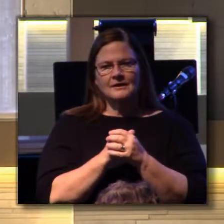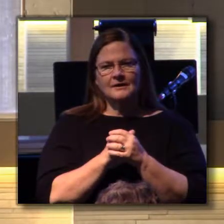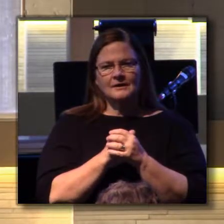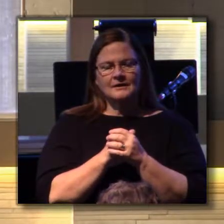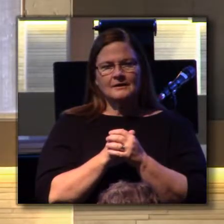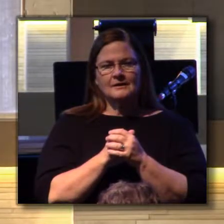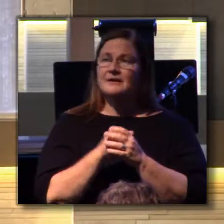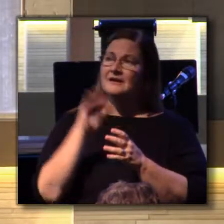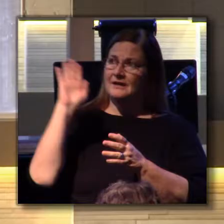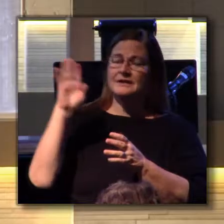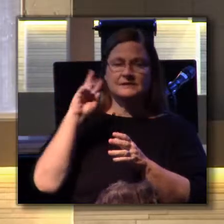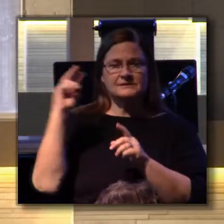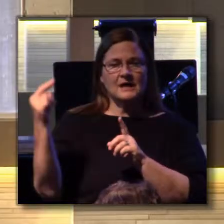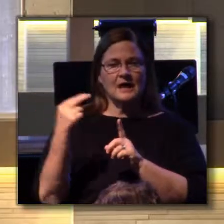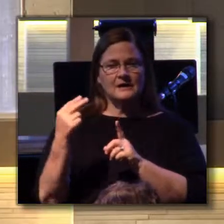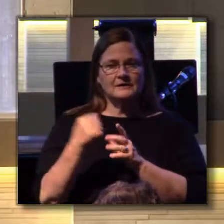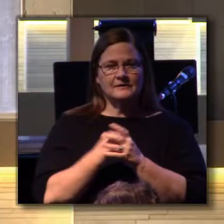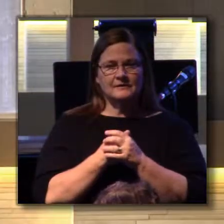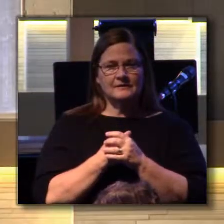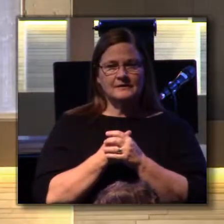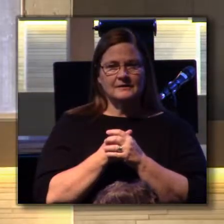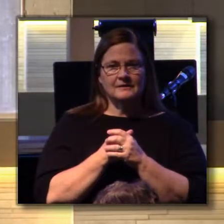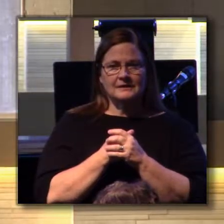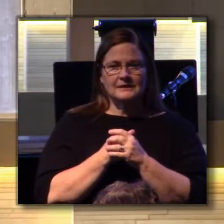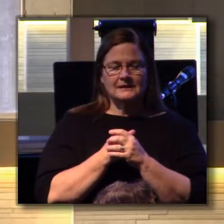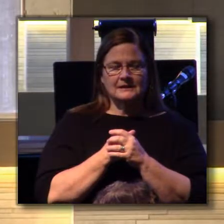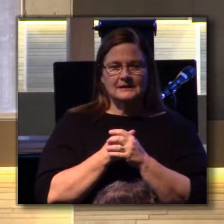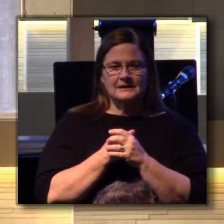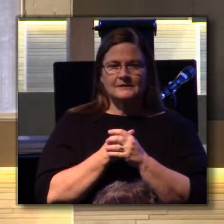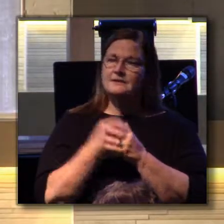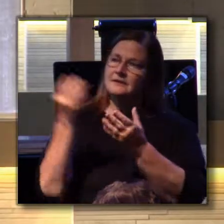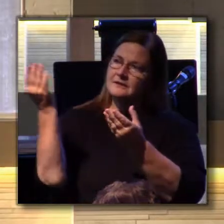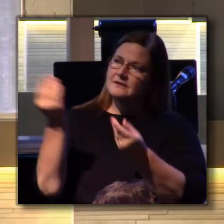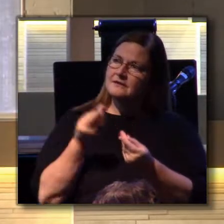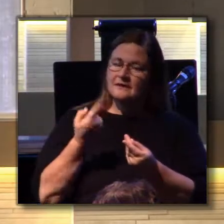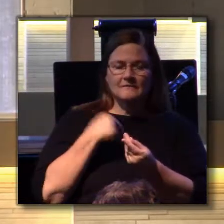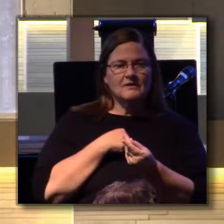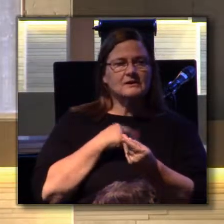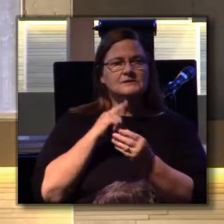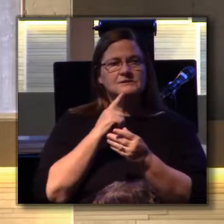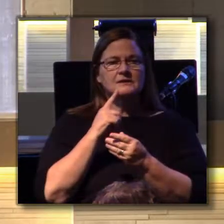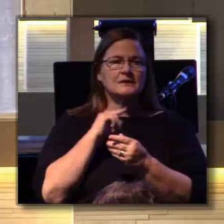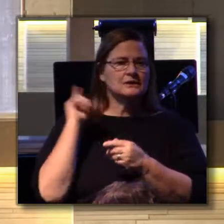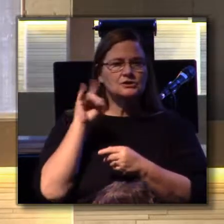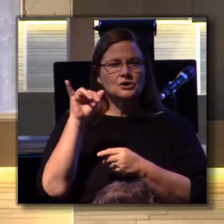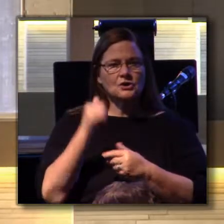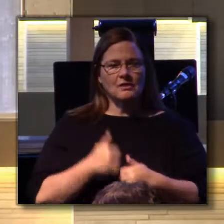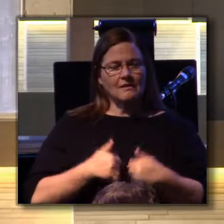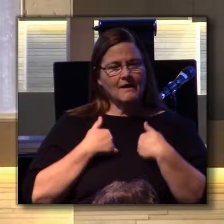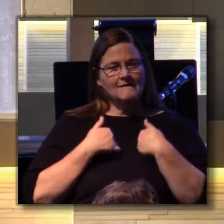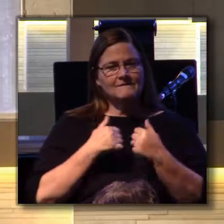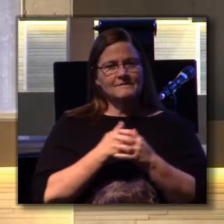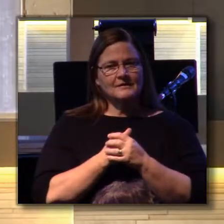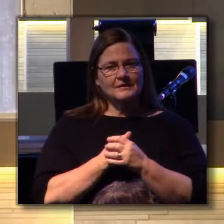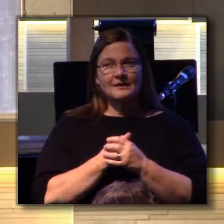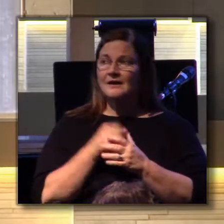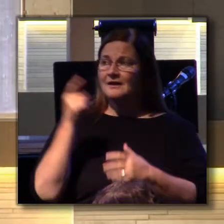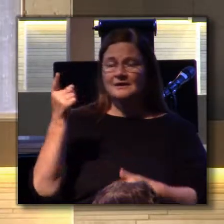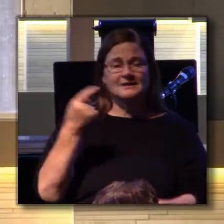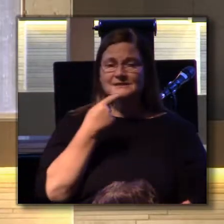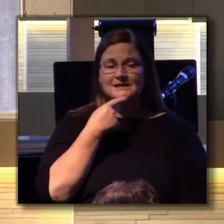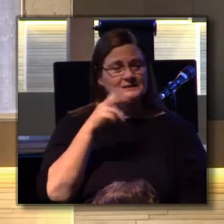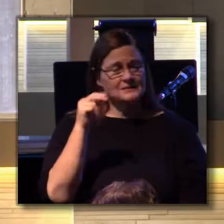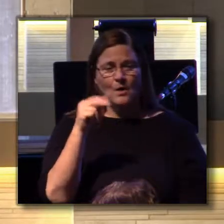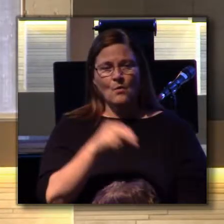God for him to receive us and accept us and to give us eternal life, to welcome us into his kingdom. And he says, no, you have